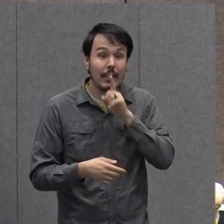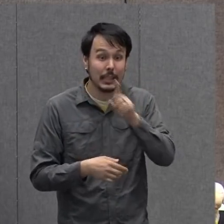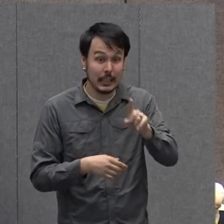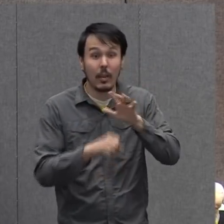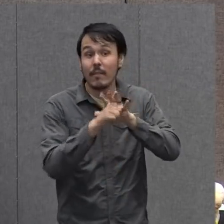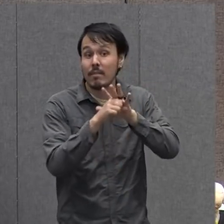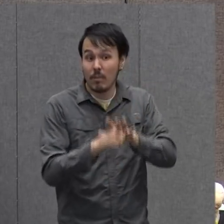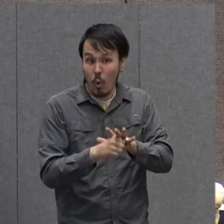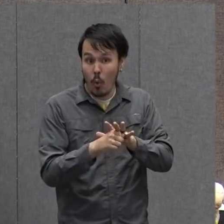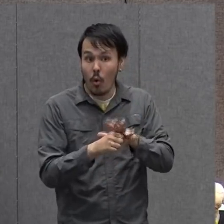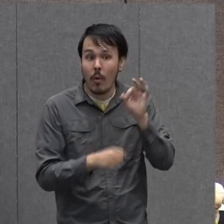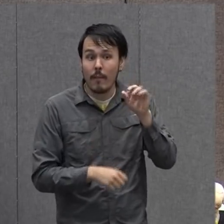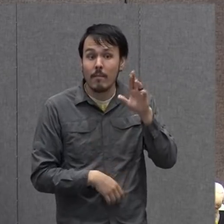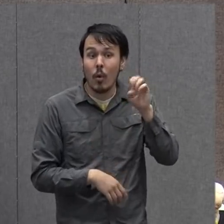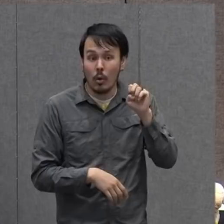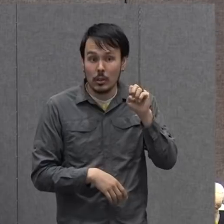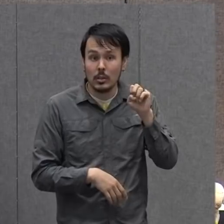is equal to